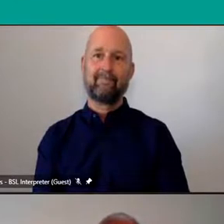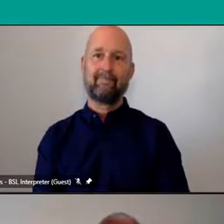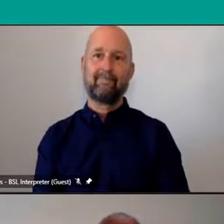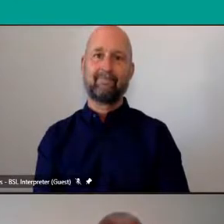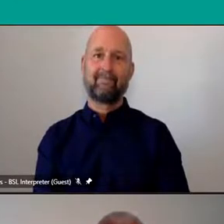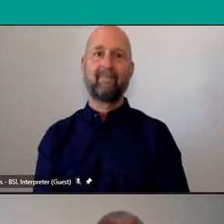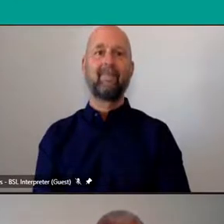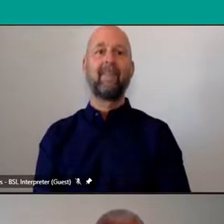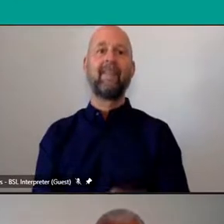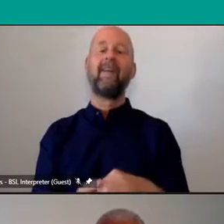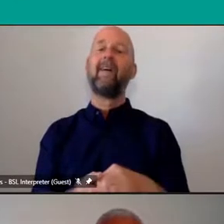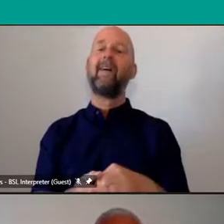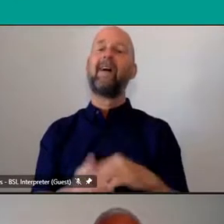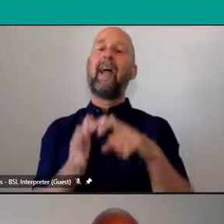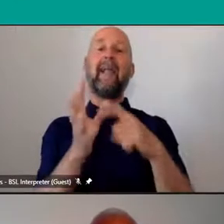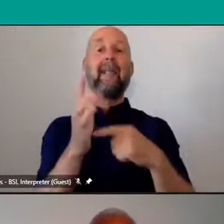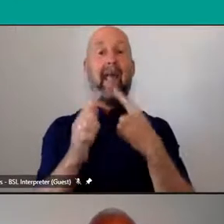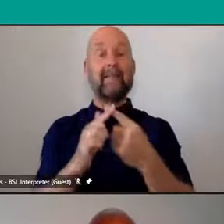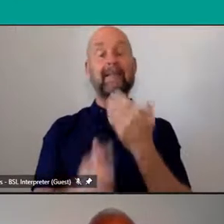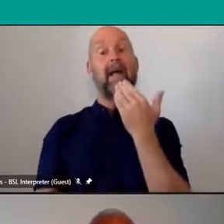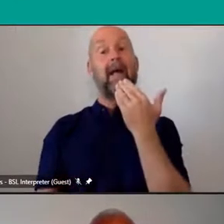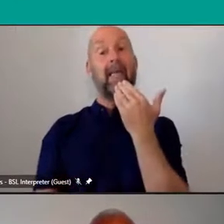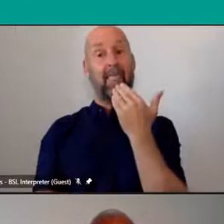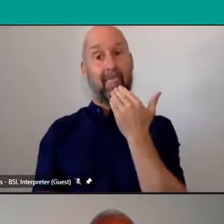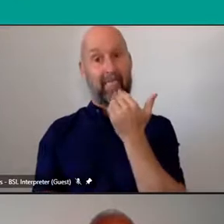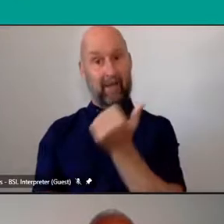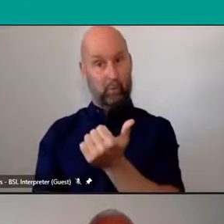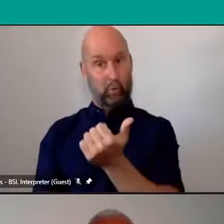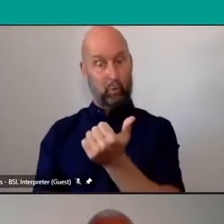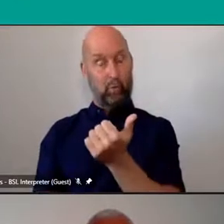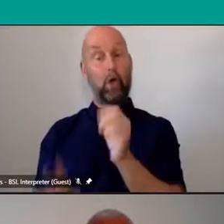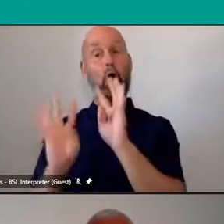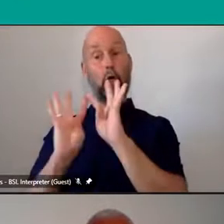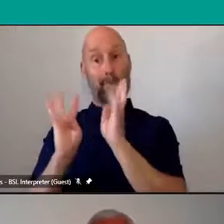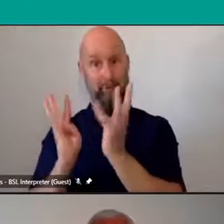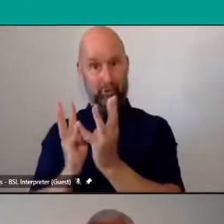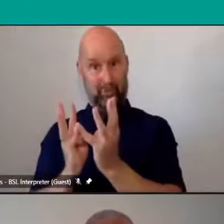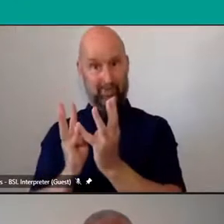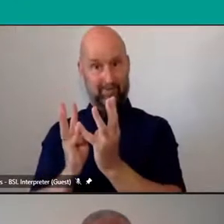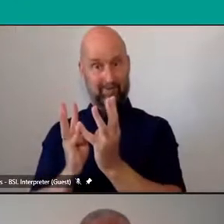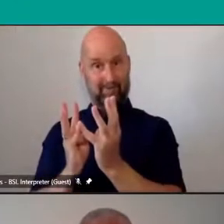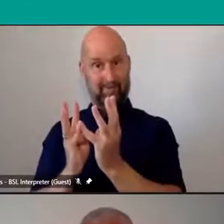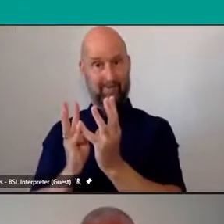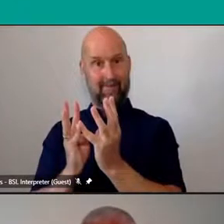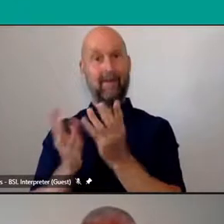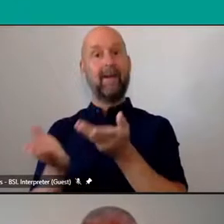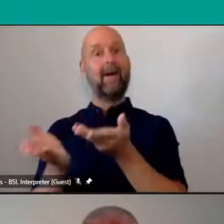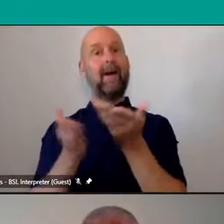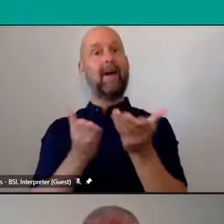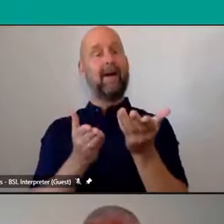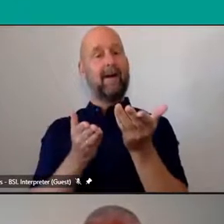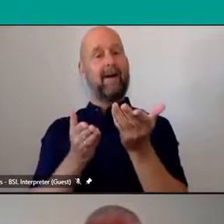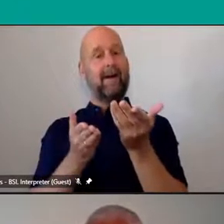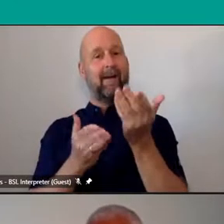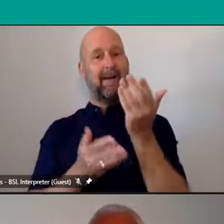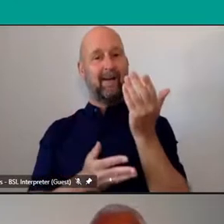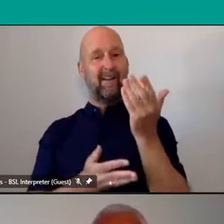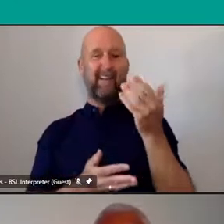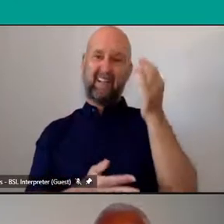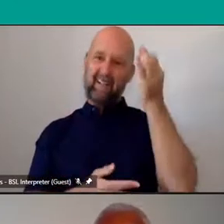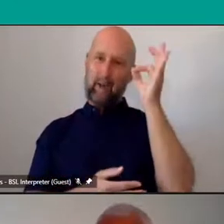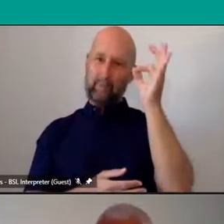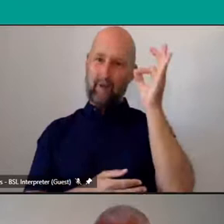Thank you, Commissioners. Thank you, Miata and Simon. We're going to hand over now to Councillor Brenda Warrington, leader of Tameside Council